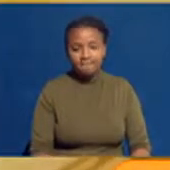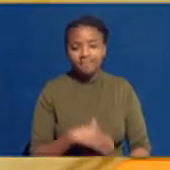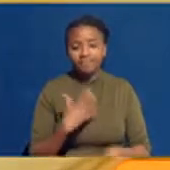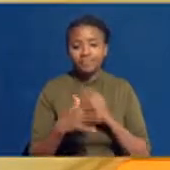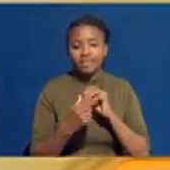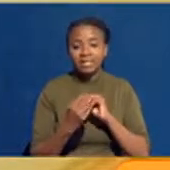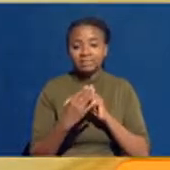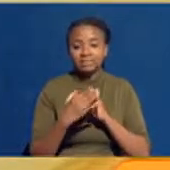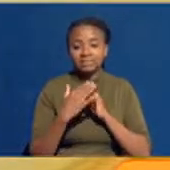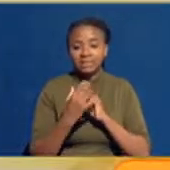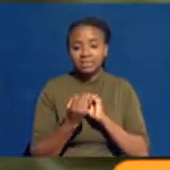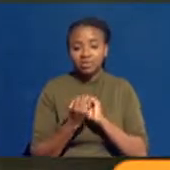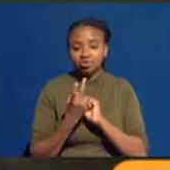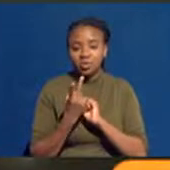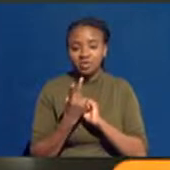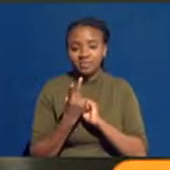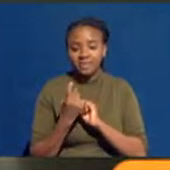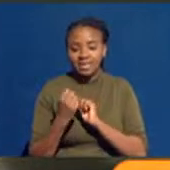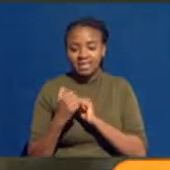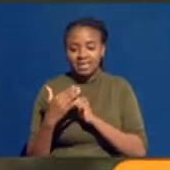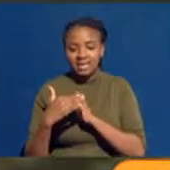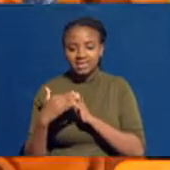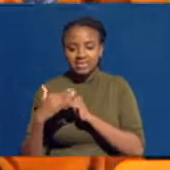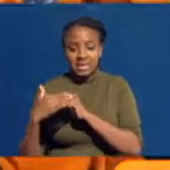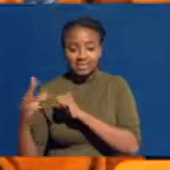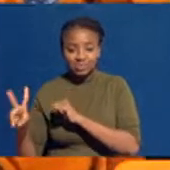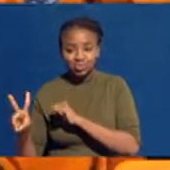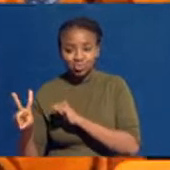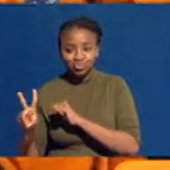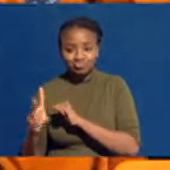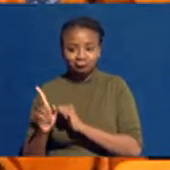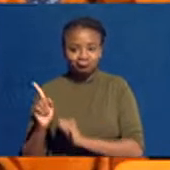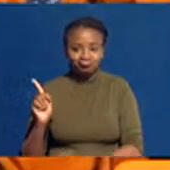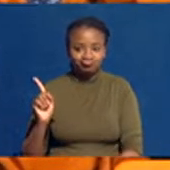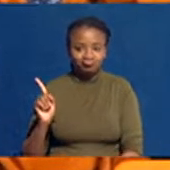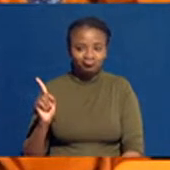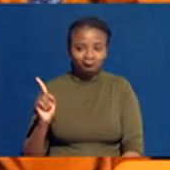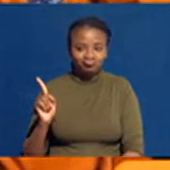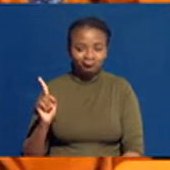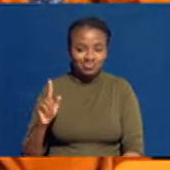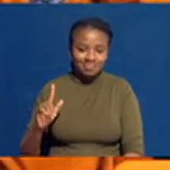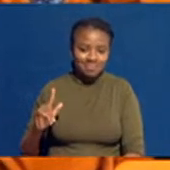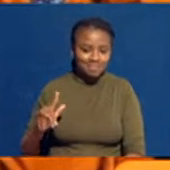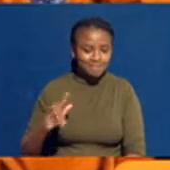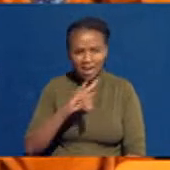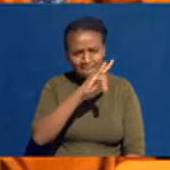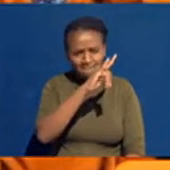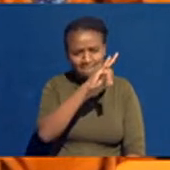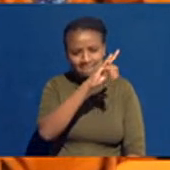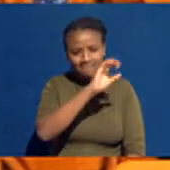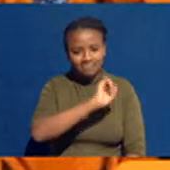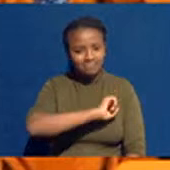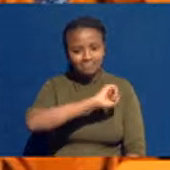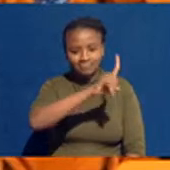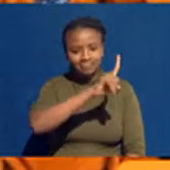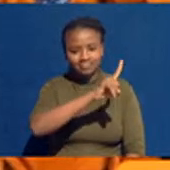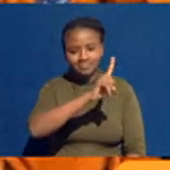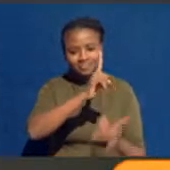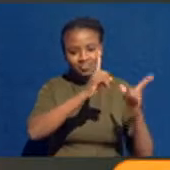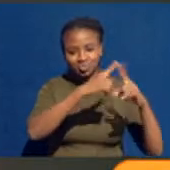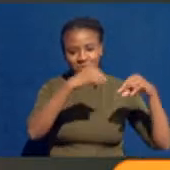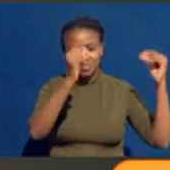September 12, 1992, when she and six other astronauts went into space on the shuttle